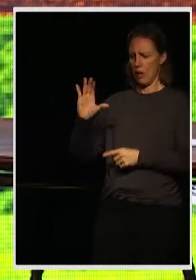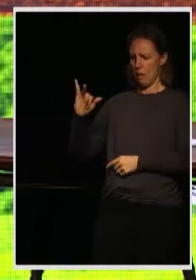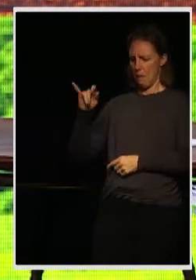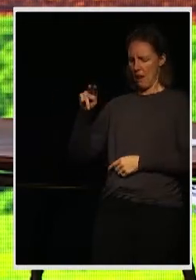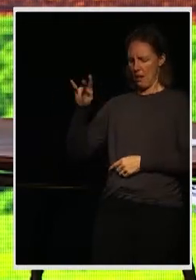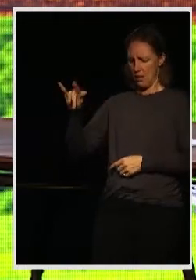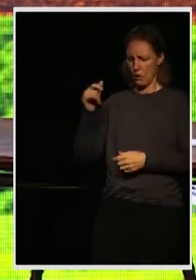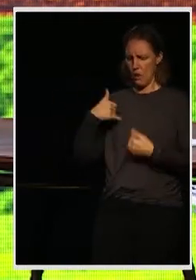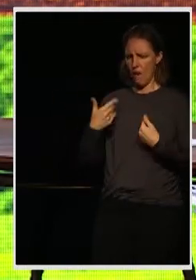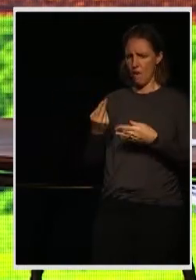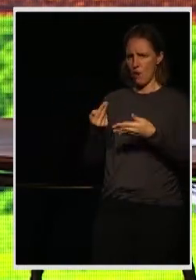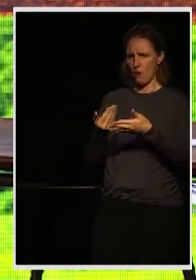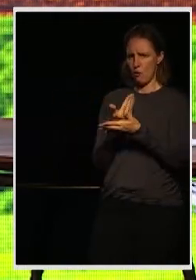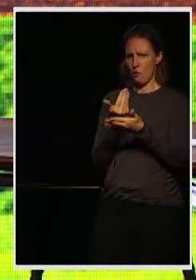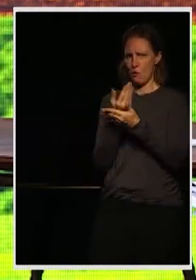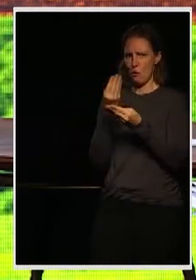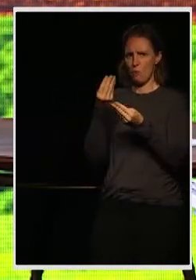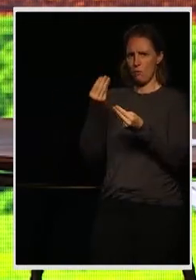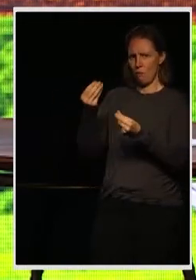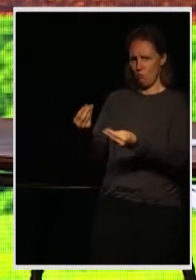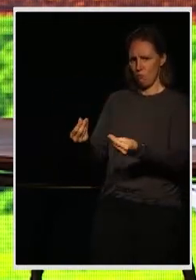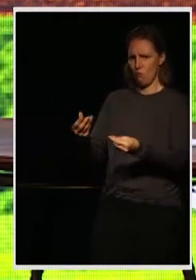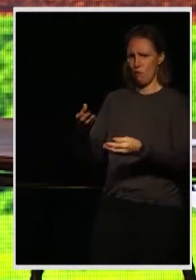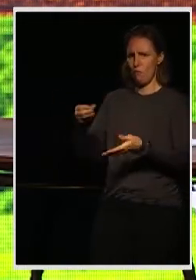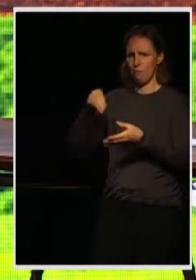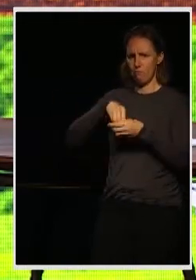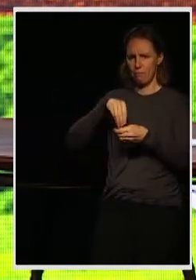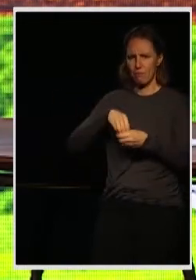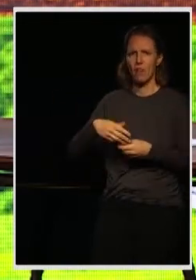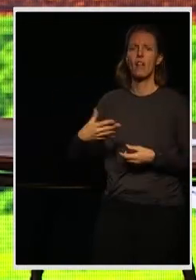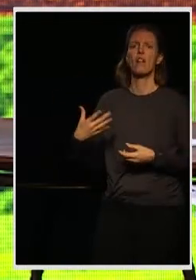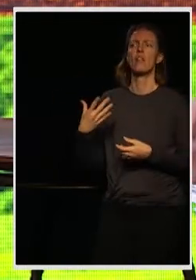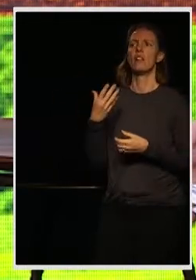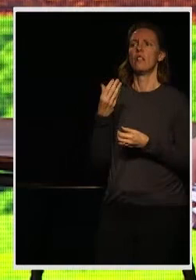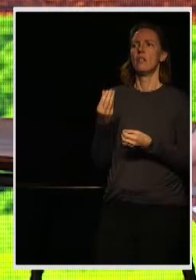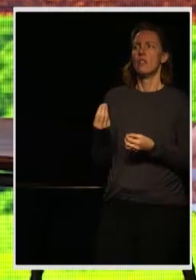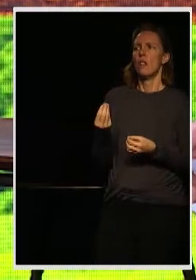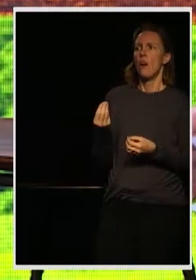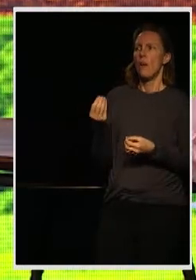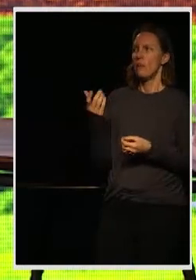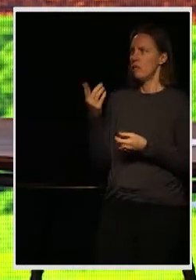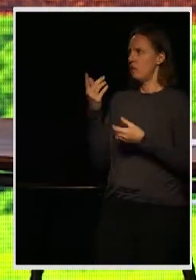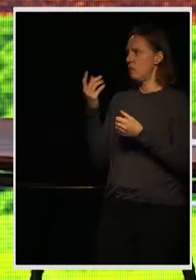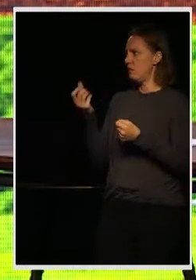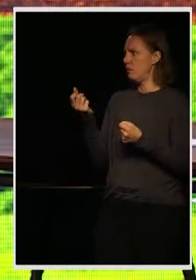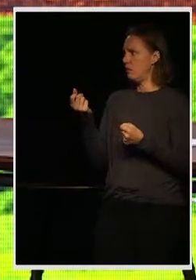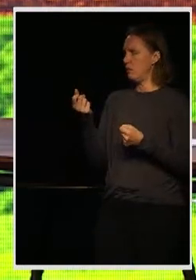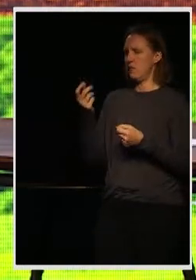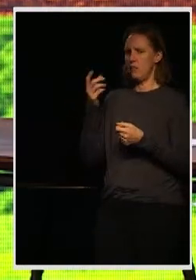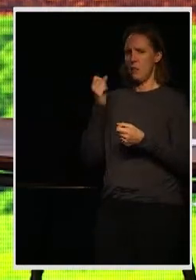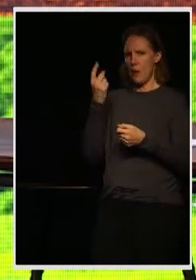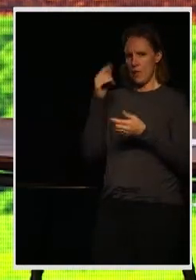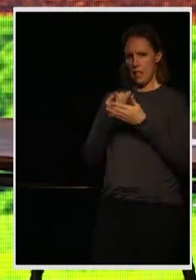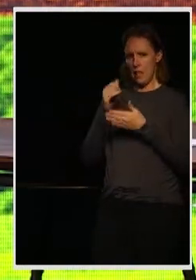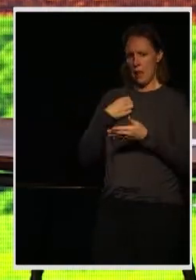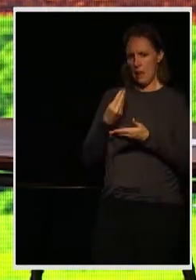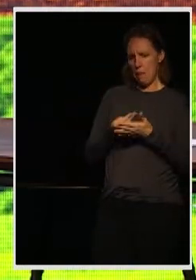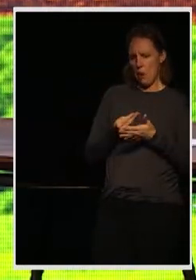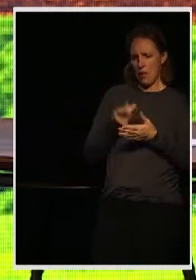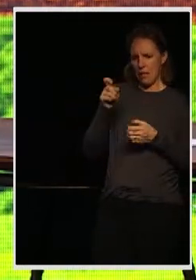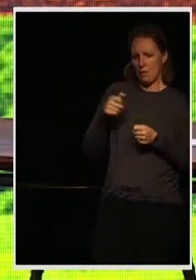have new sources of revenue. But in order for the market to appreciate that, the market needs to be able to